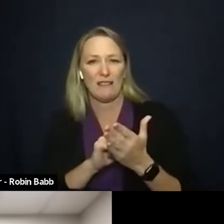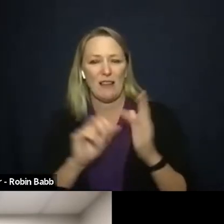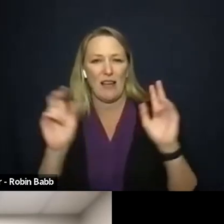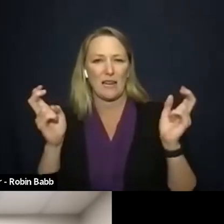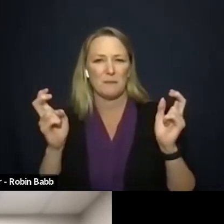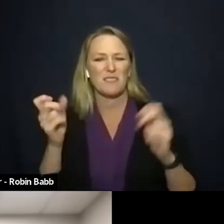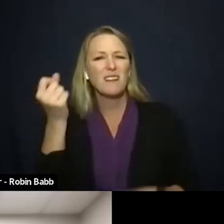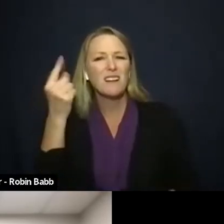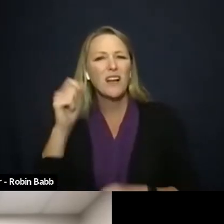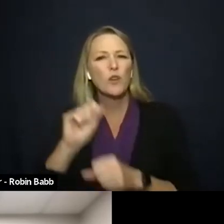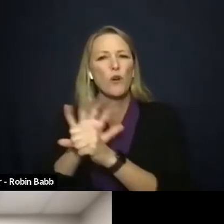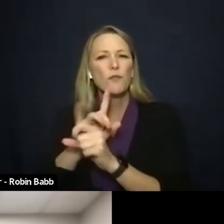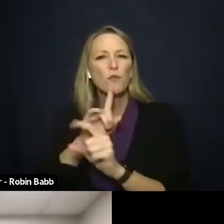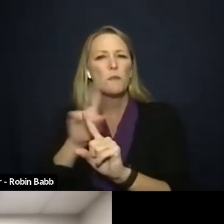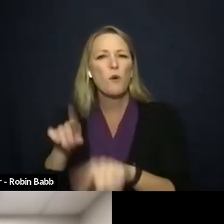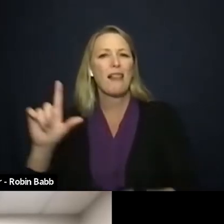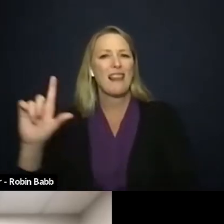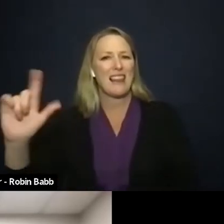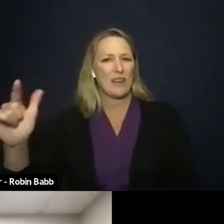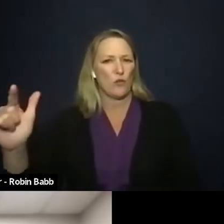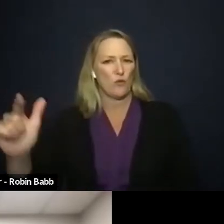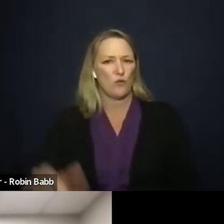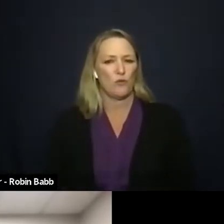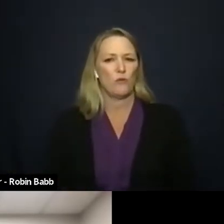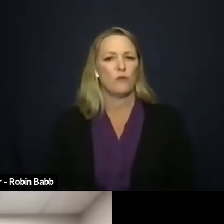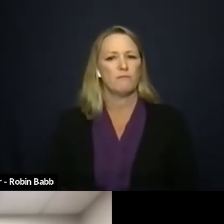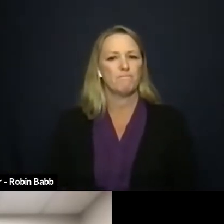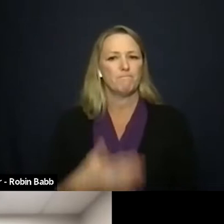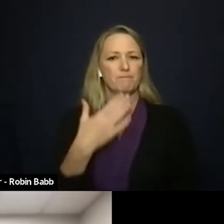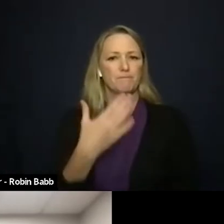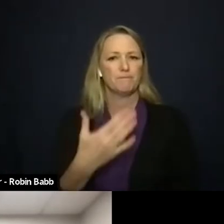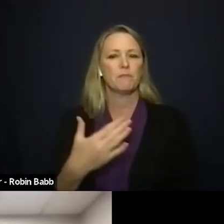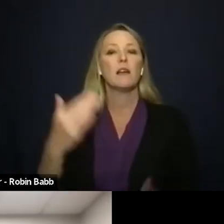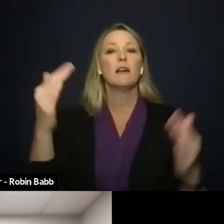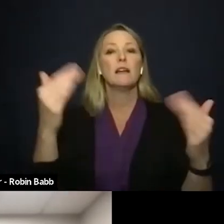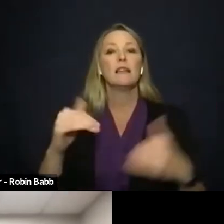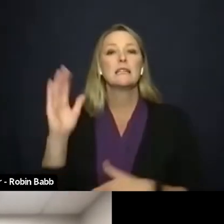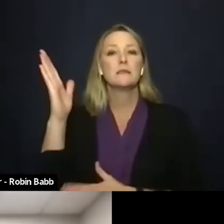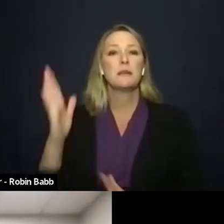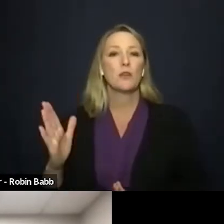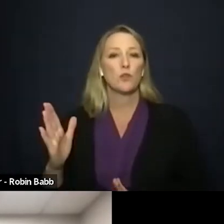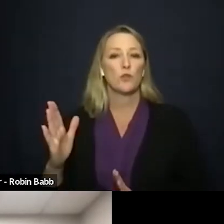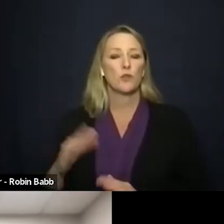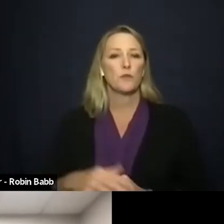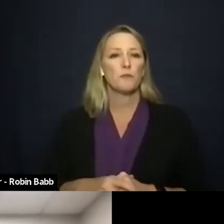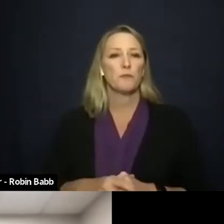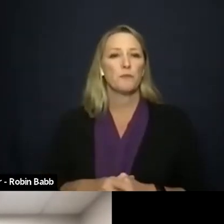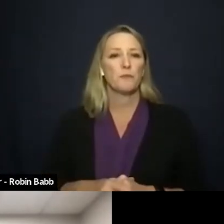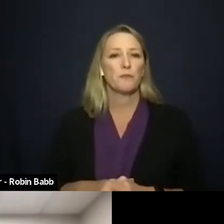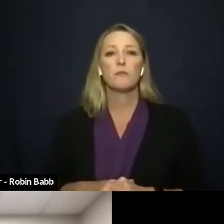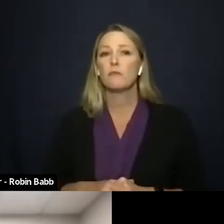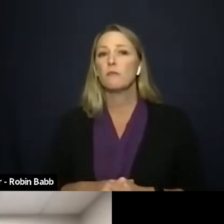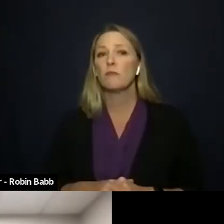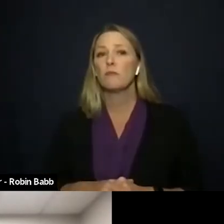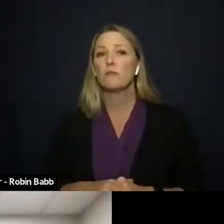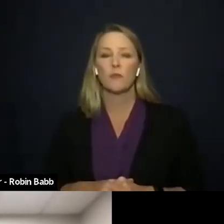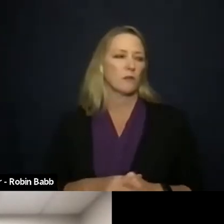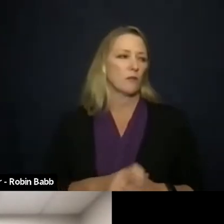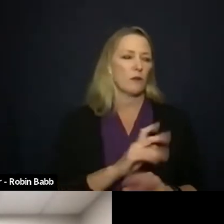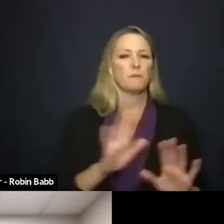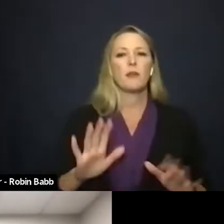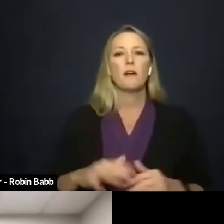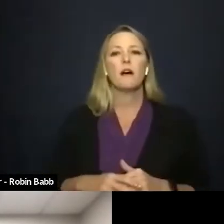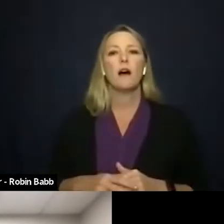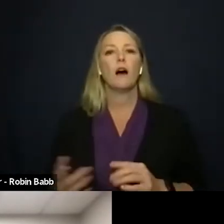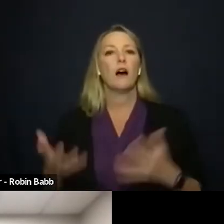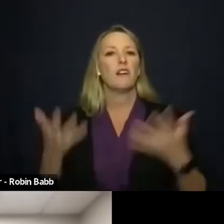later in the in the meeting thank you the next speaker is okay and